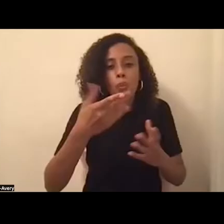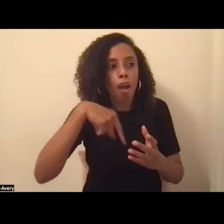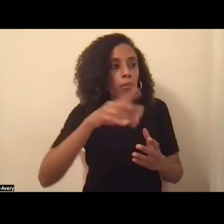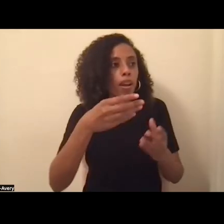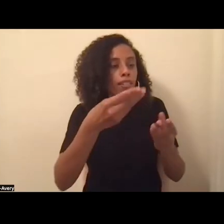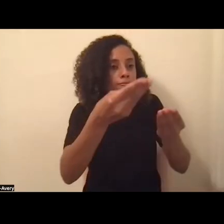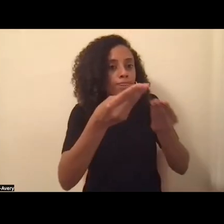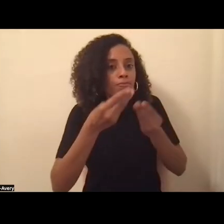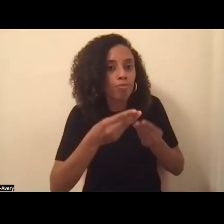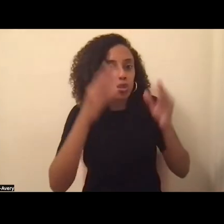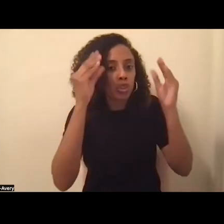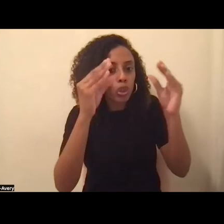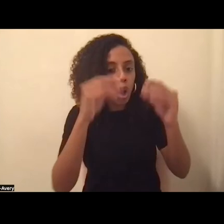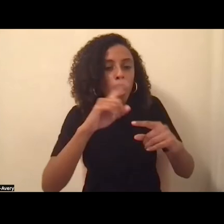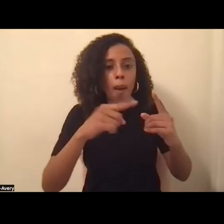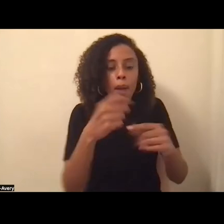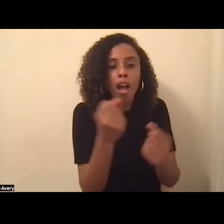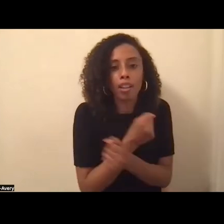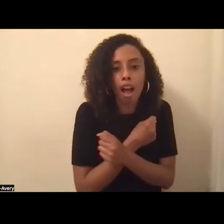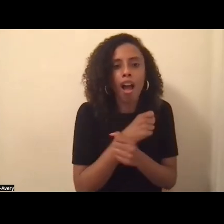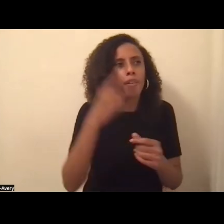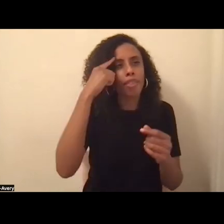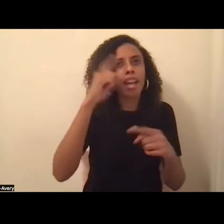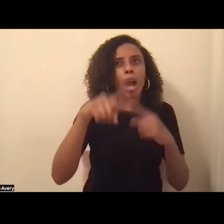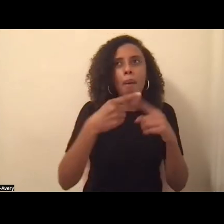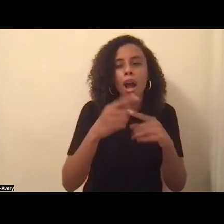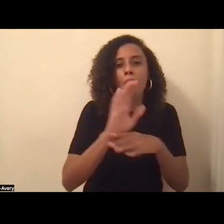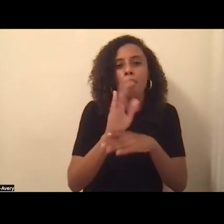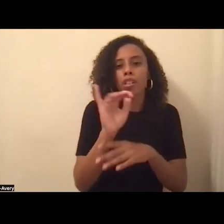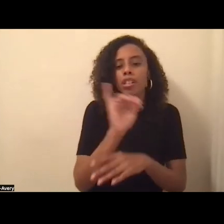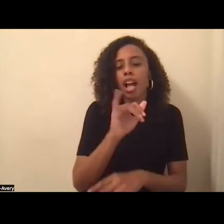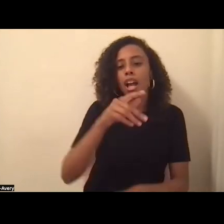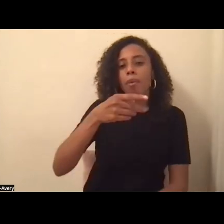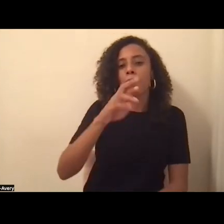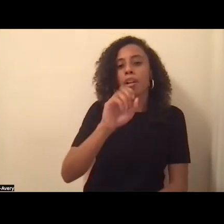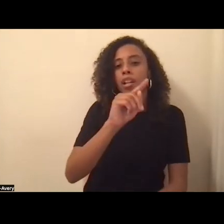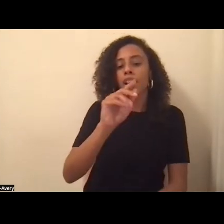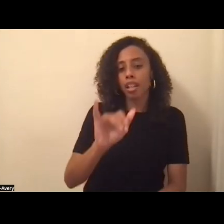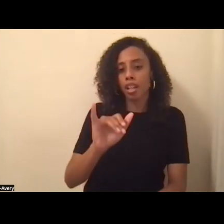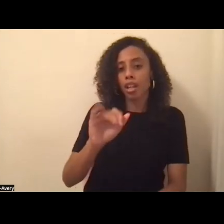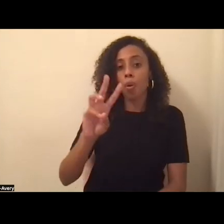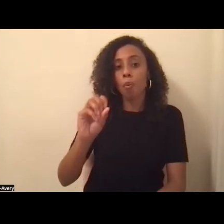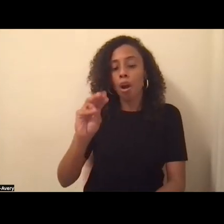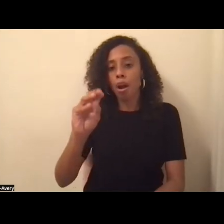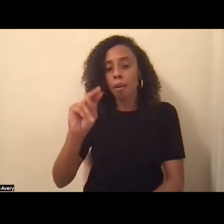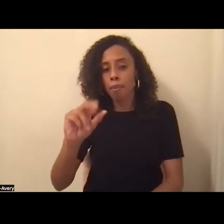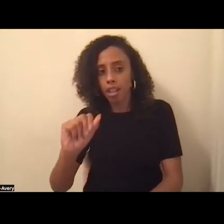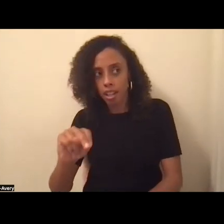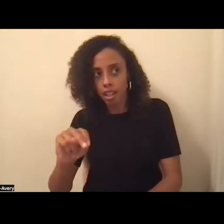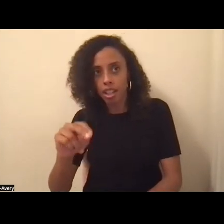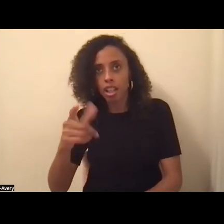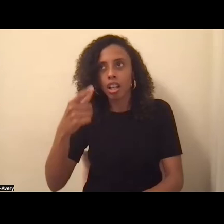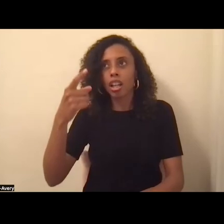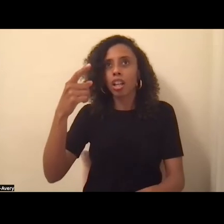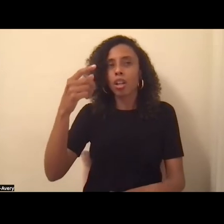think about films like Pretty Woman, right? Like how we're conditioned to believe that things translate into